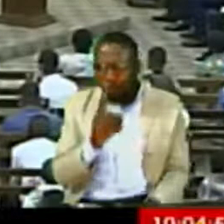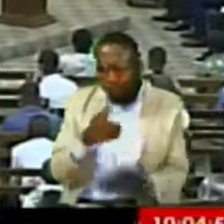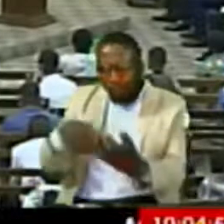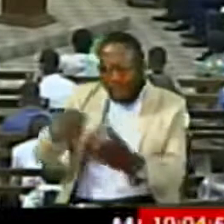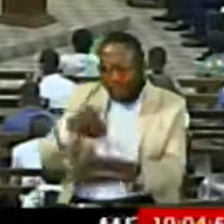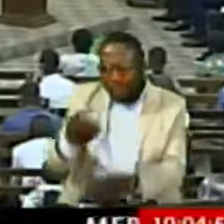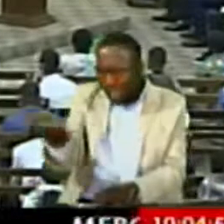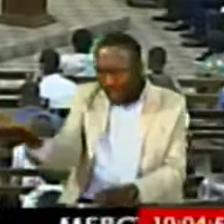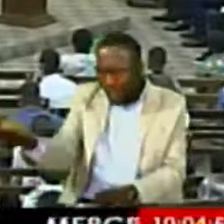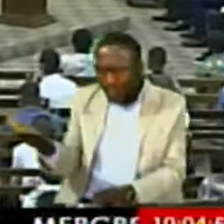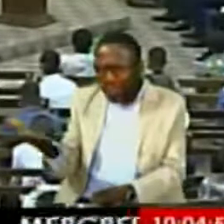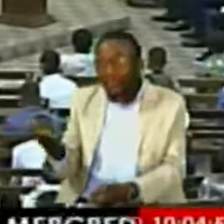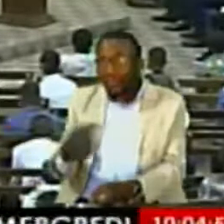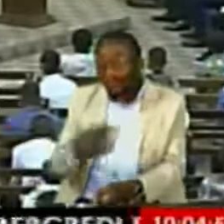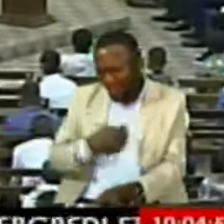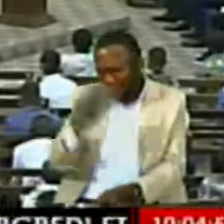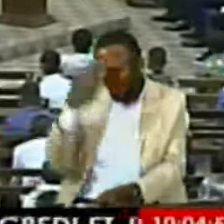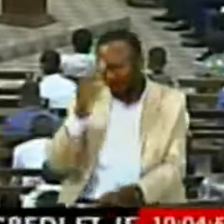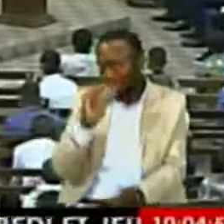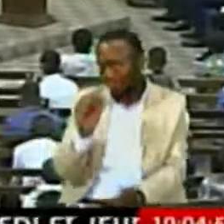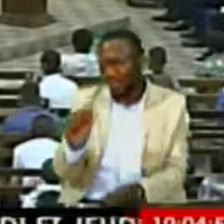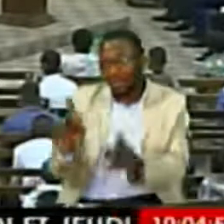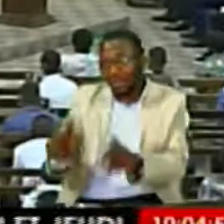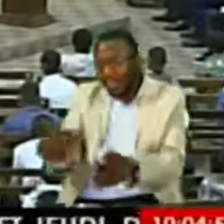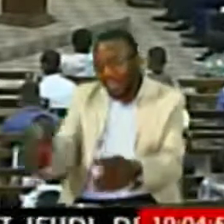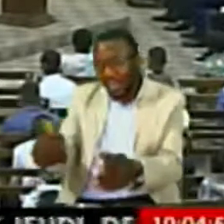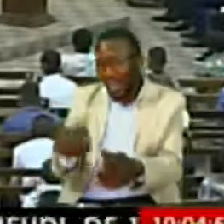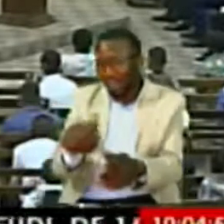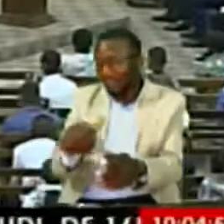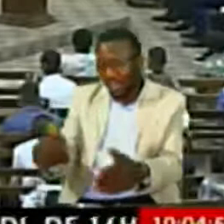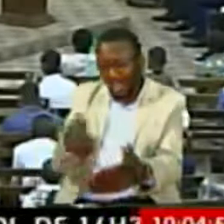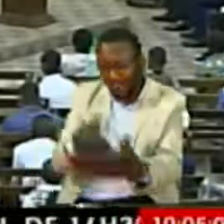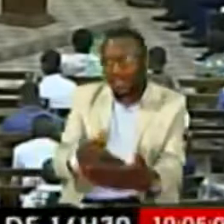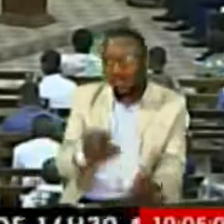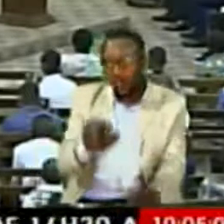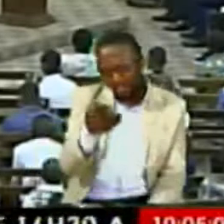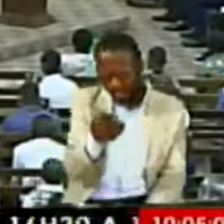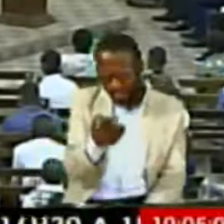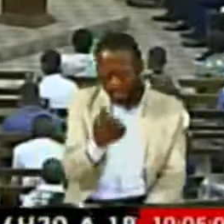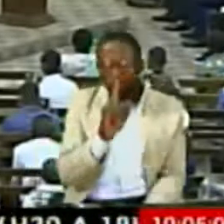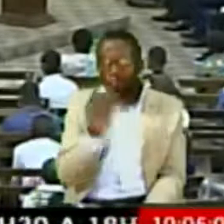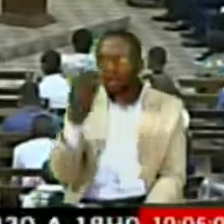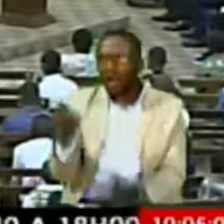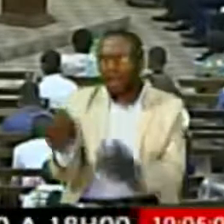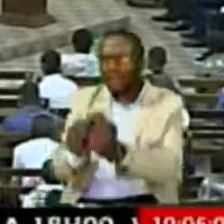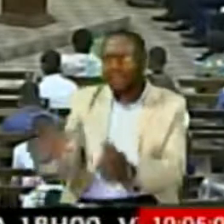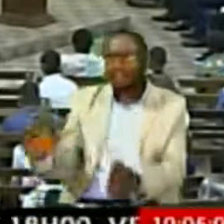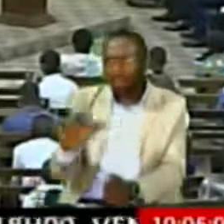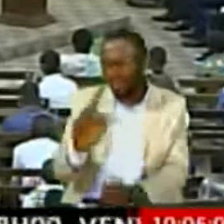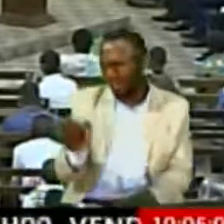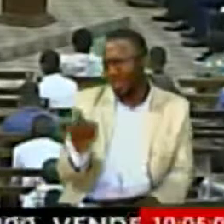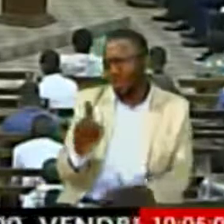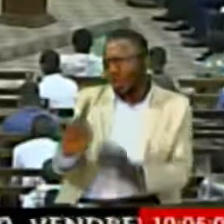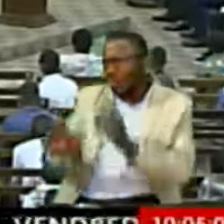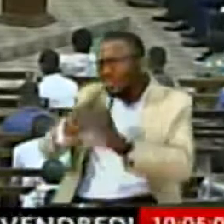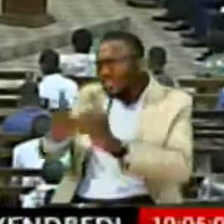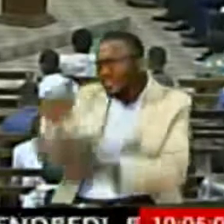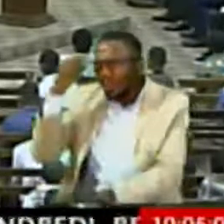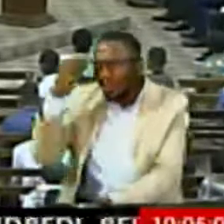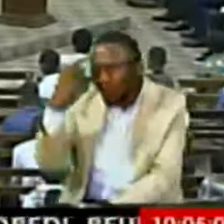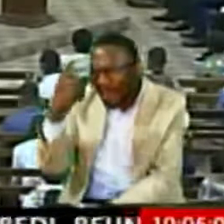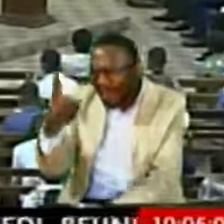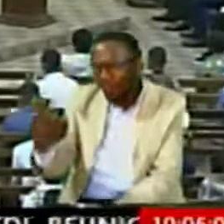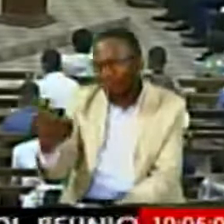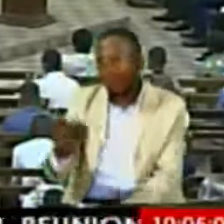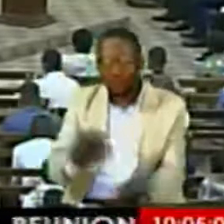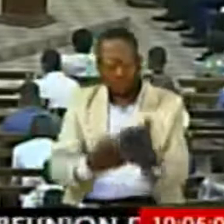I don't know him. Quelqu'un d'autre vient. Another person came. Il dit, es-tu l'un d'eux? He said, are you one of them? Ton langage. By the way of talking. Voir que tu es avec lui.